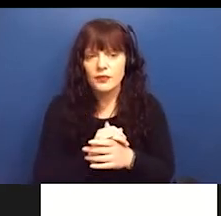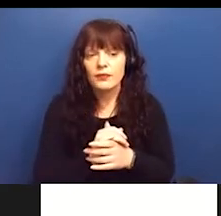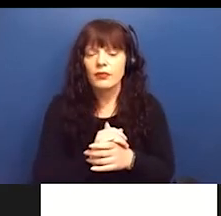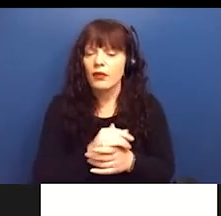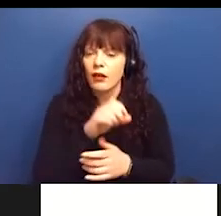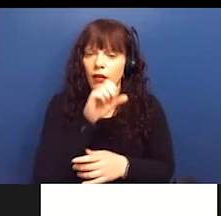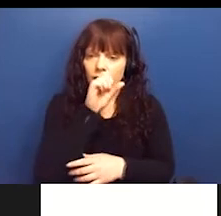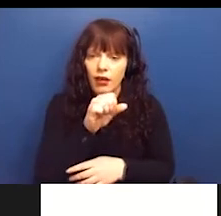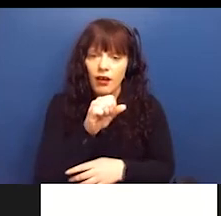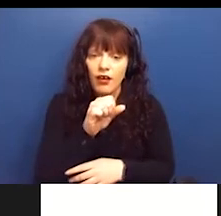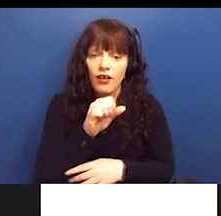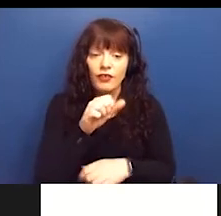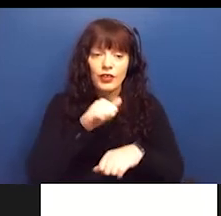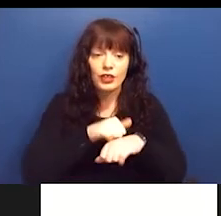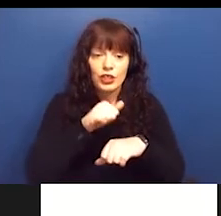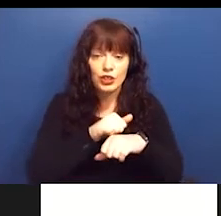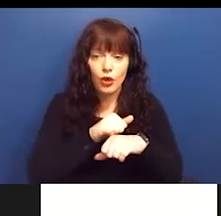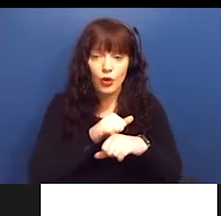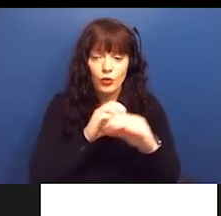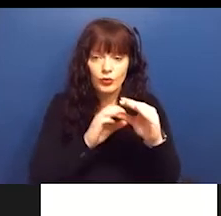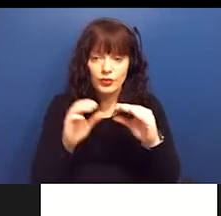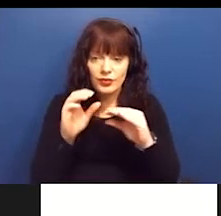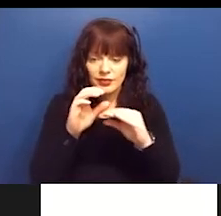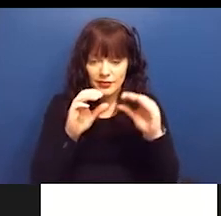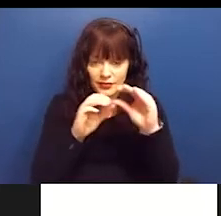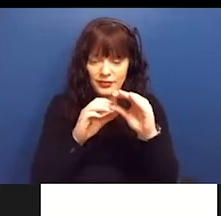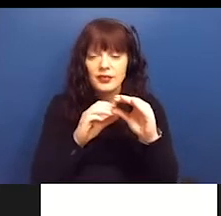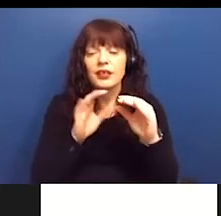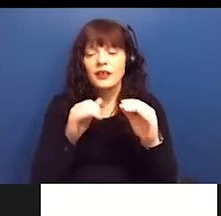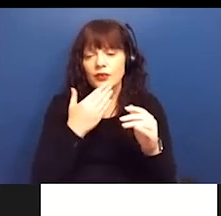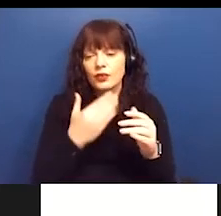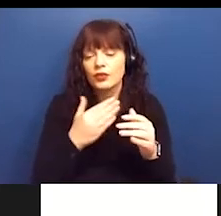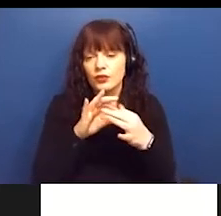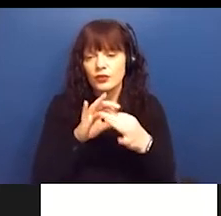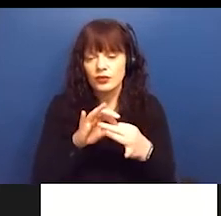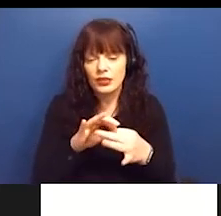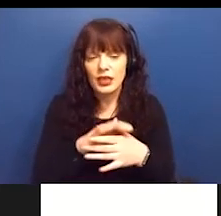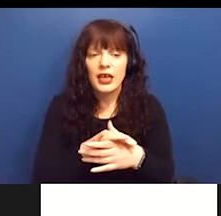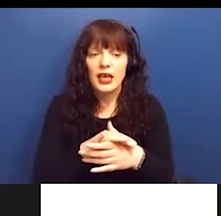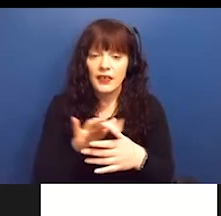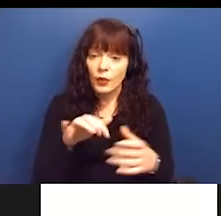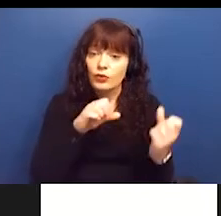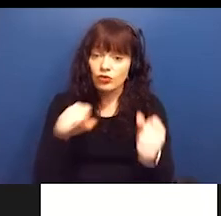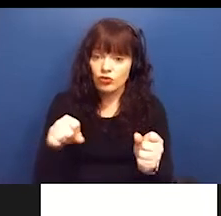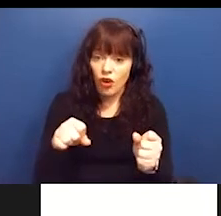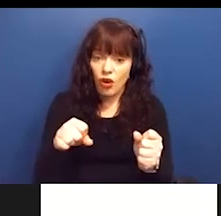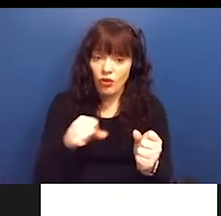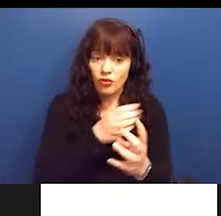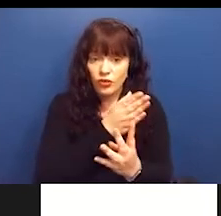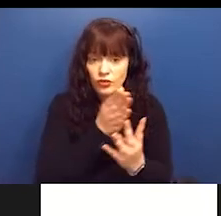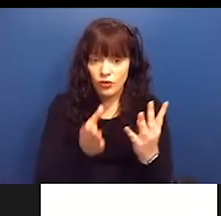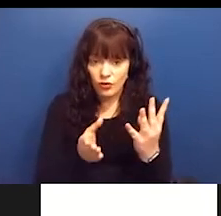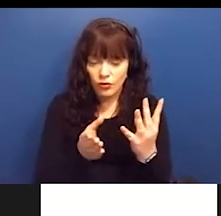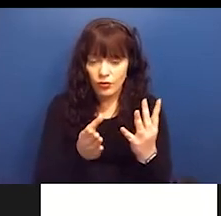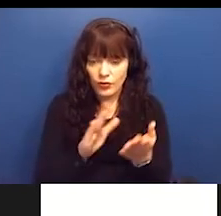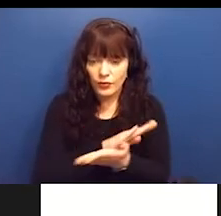the stones as a ritual to connect yourself, and that was a strong theme across all of the papers. That was